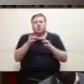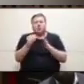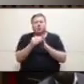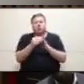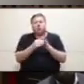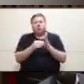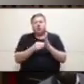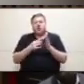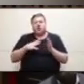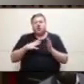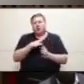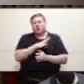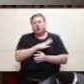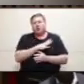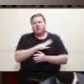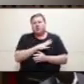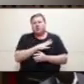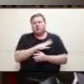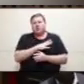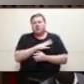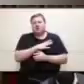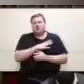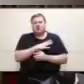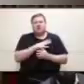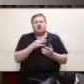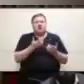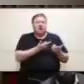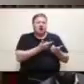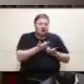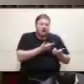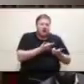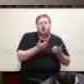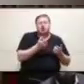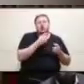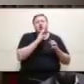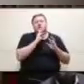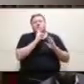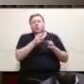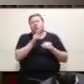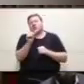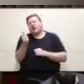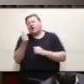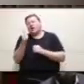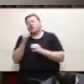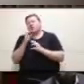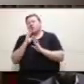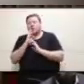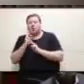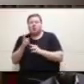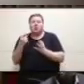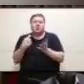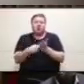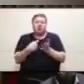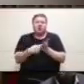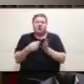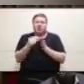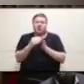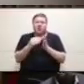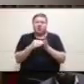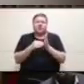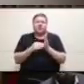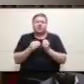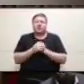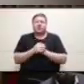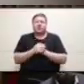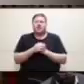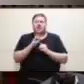council, litigations reports and other reports that deals with the procurements. And that